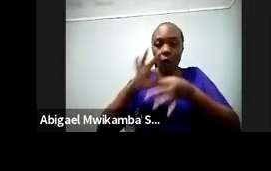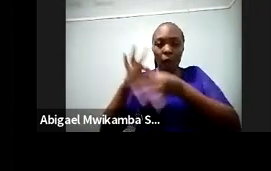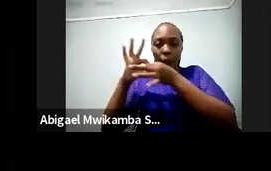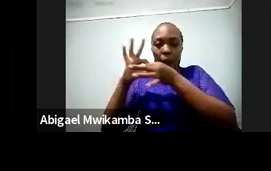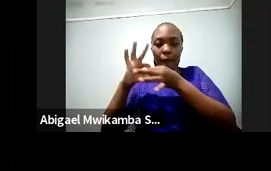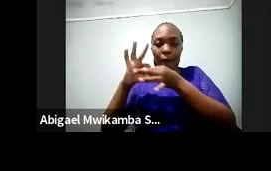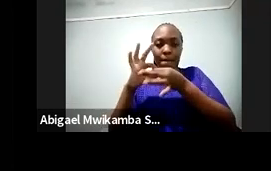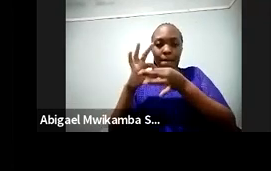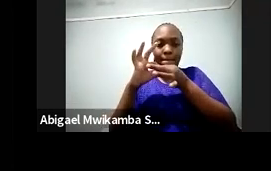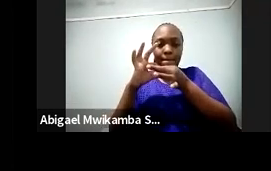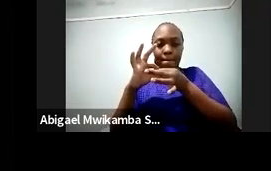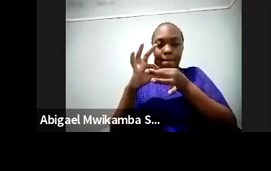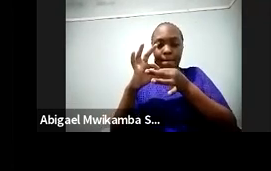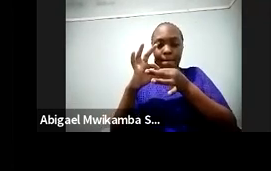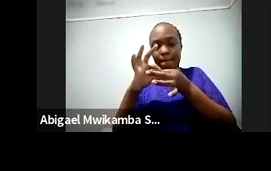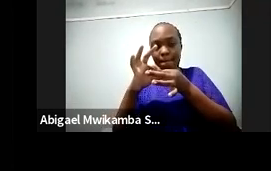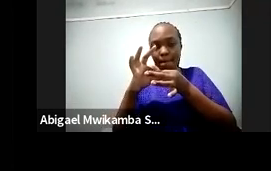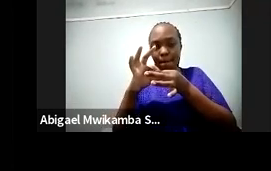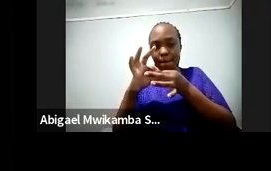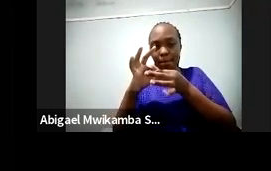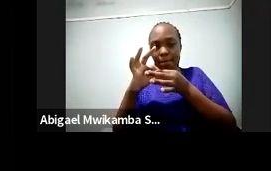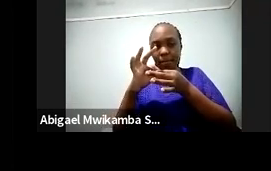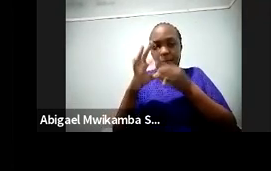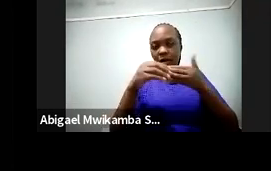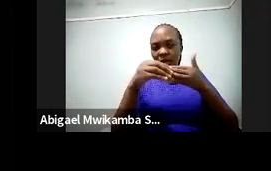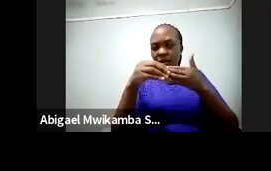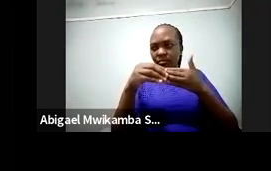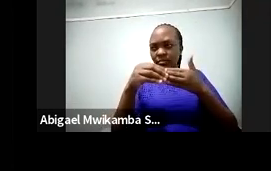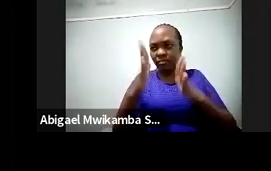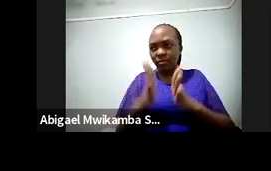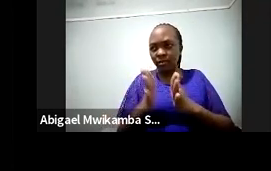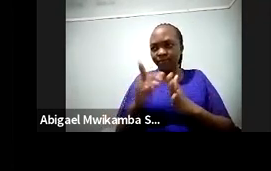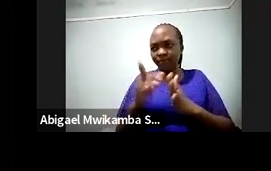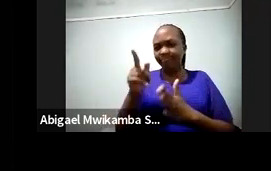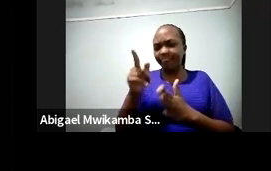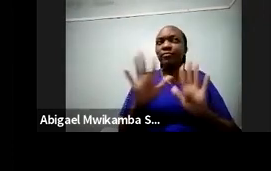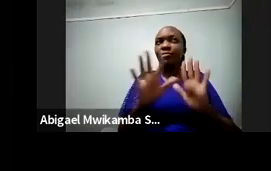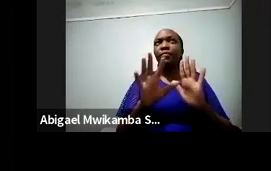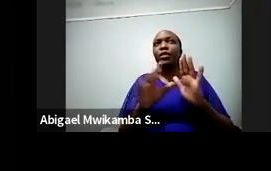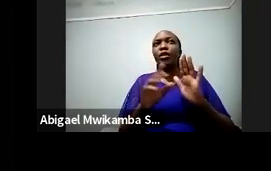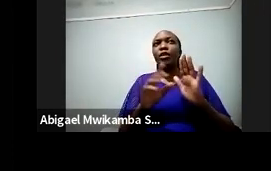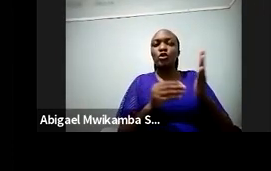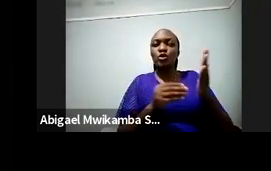who you buy organizations to influence social change.